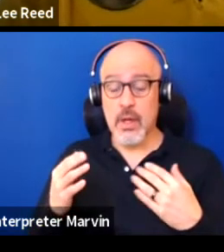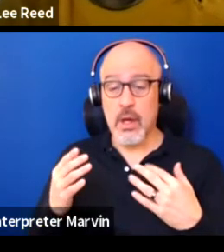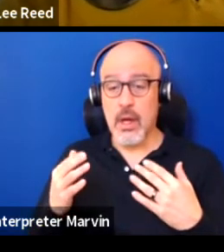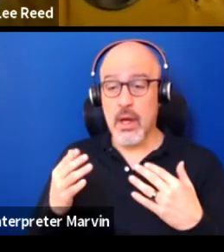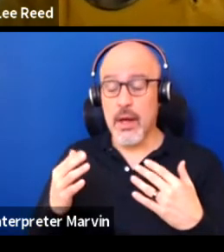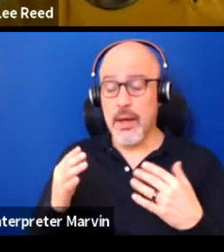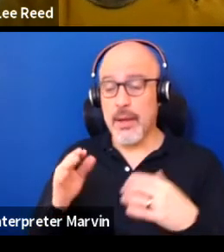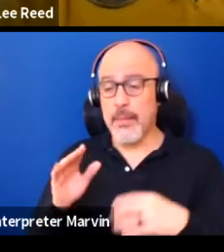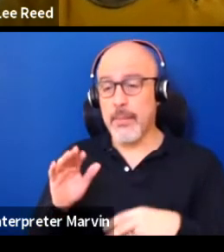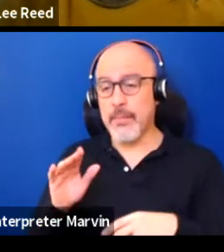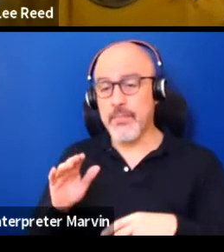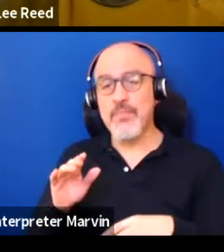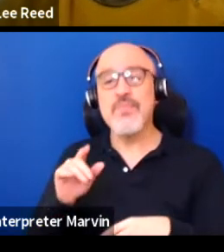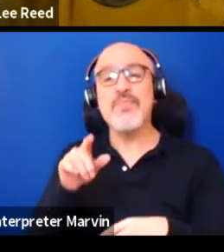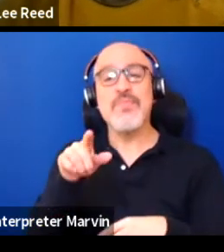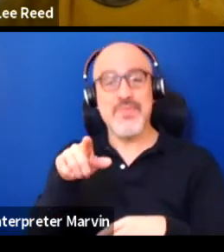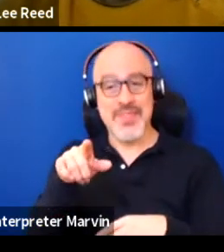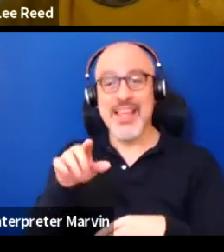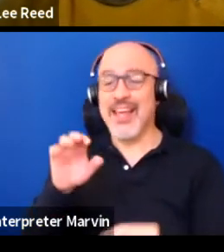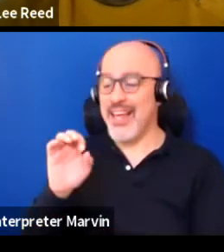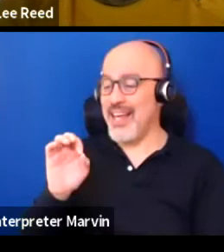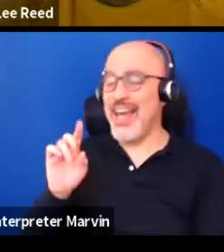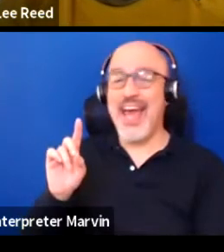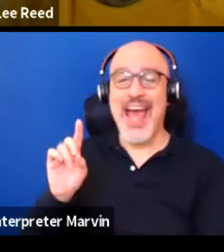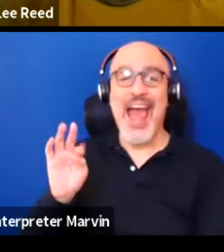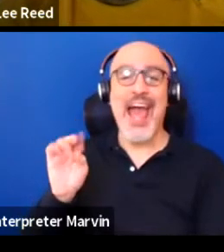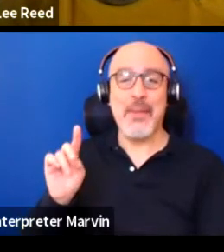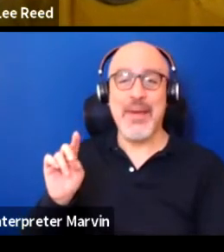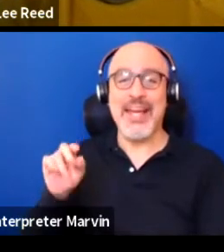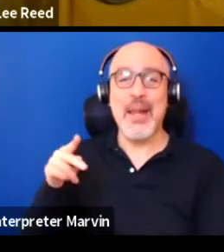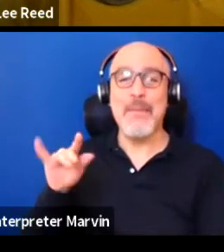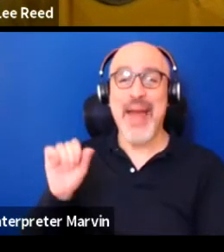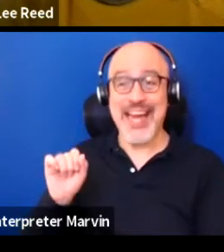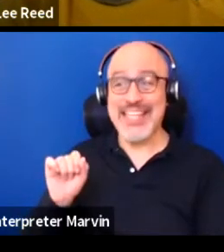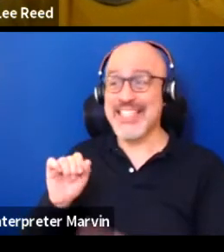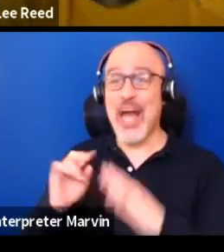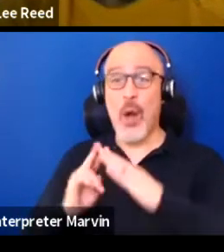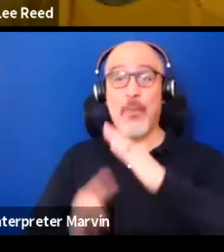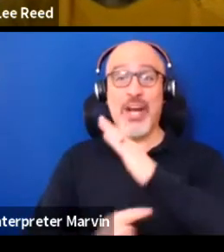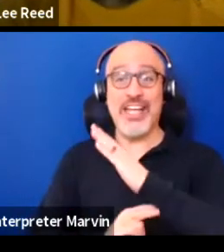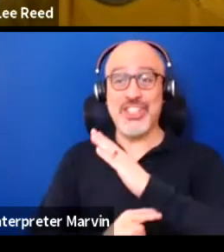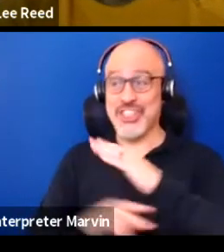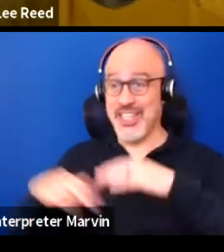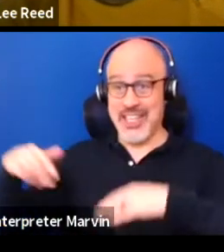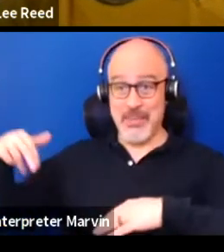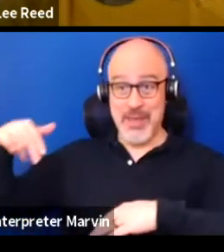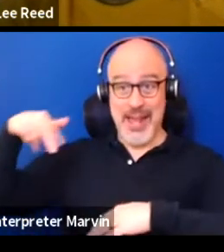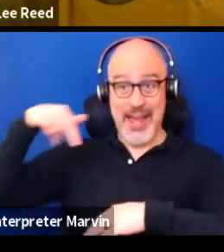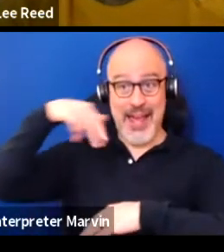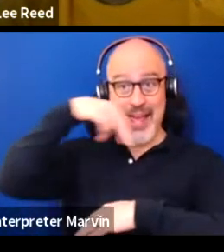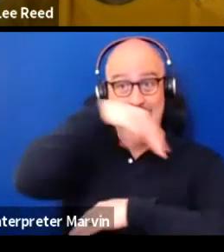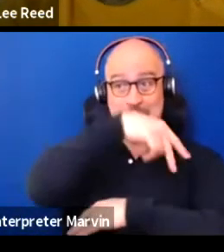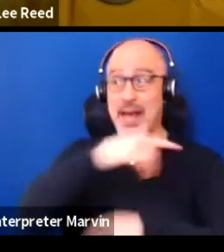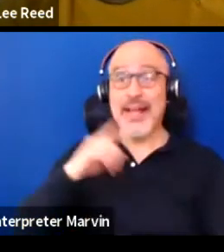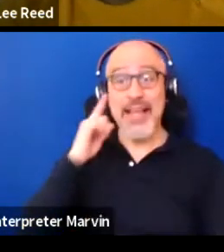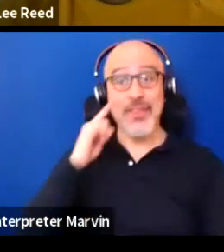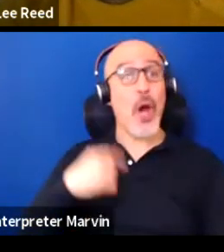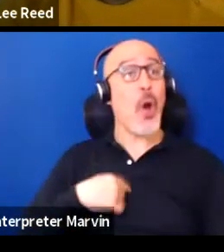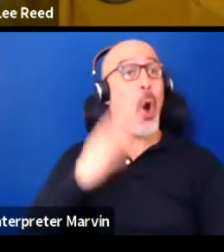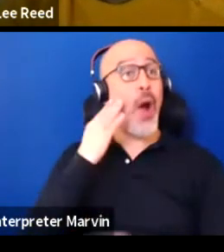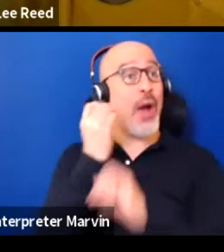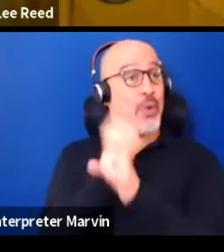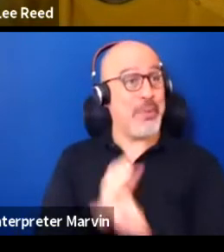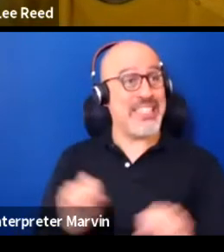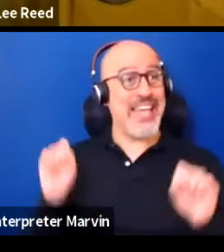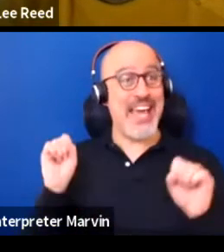When they were crossing the Edmund Pettus Bridge, they weren't thinking, I'm going to be safe all the way across. They were